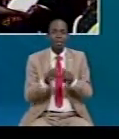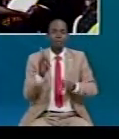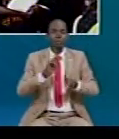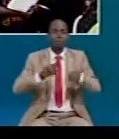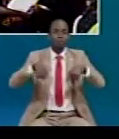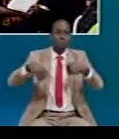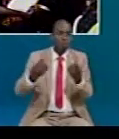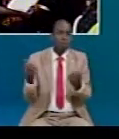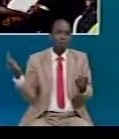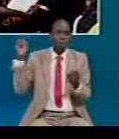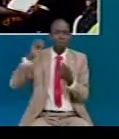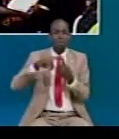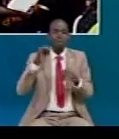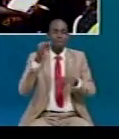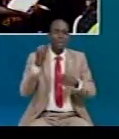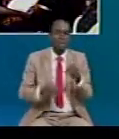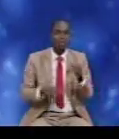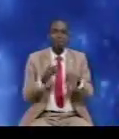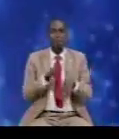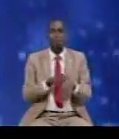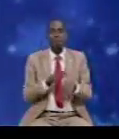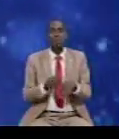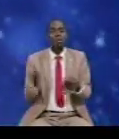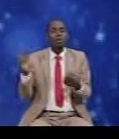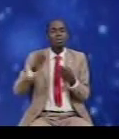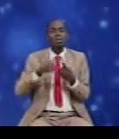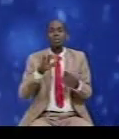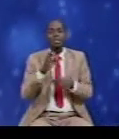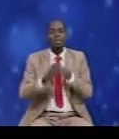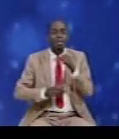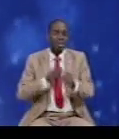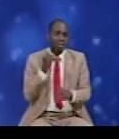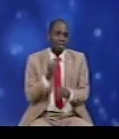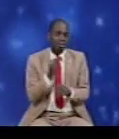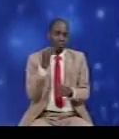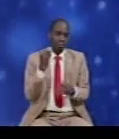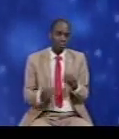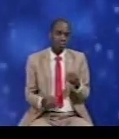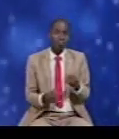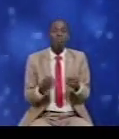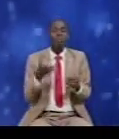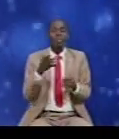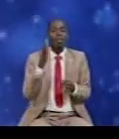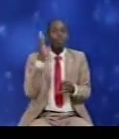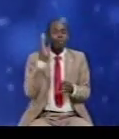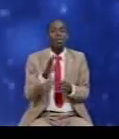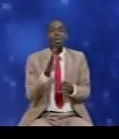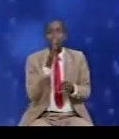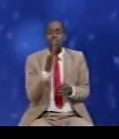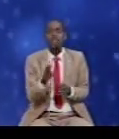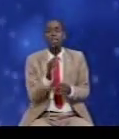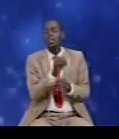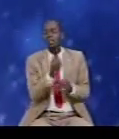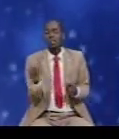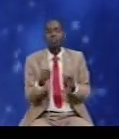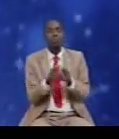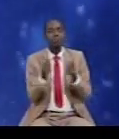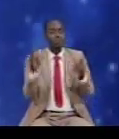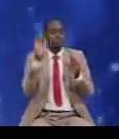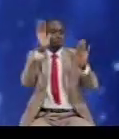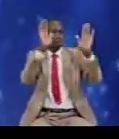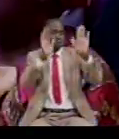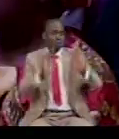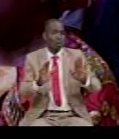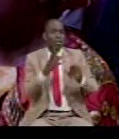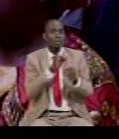time and to the end of the age, there's going to be a climaxing trouble. That's why we're looking